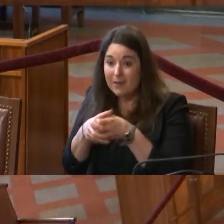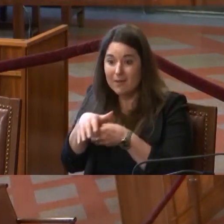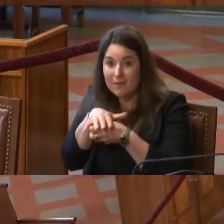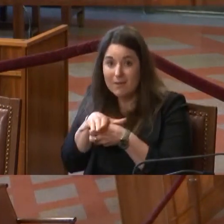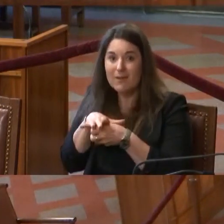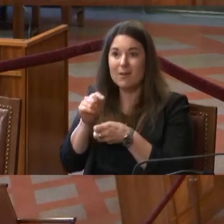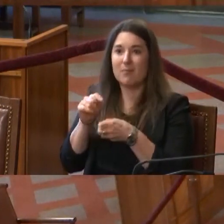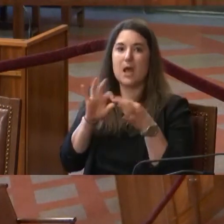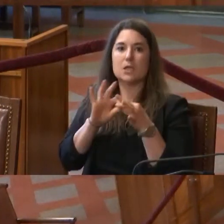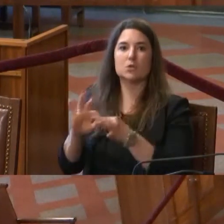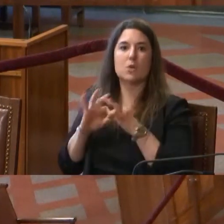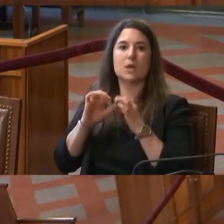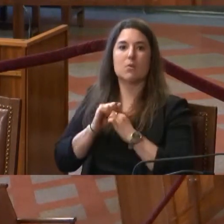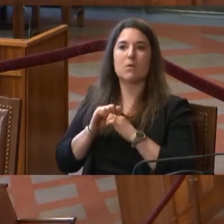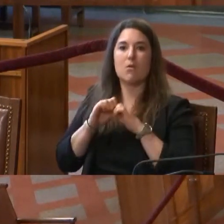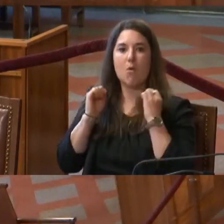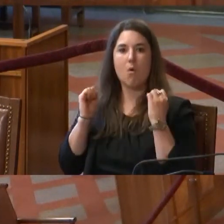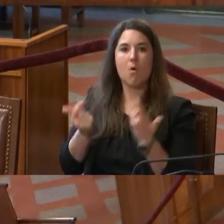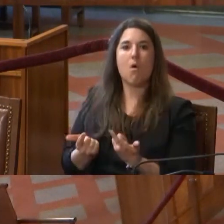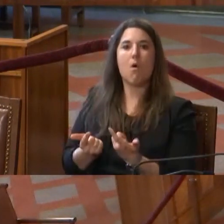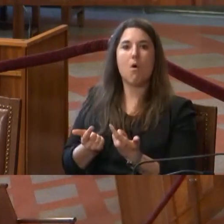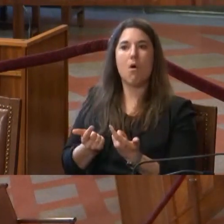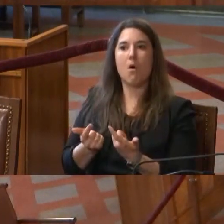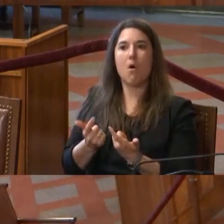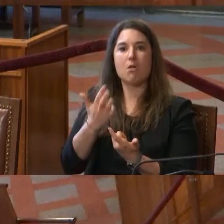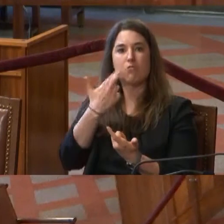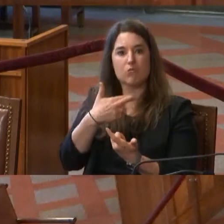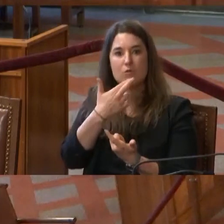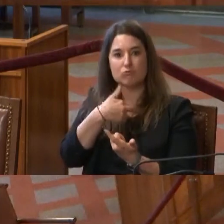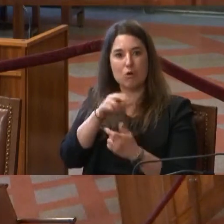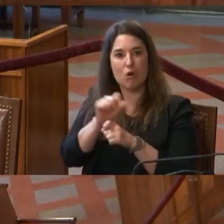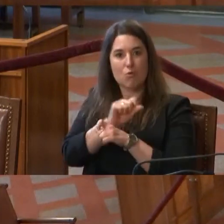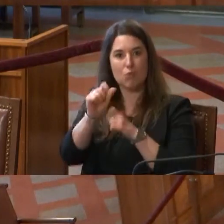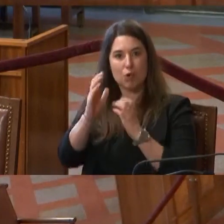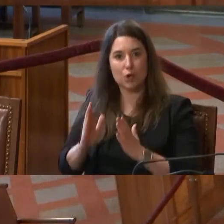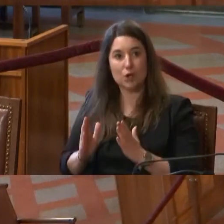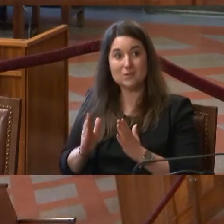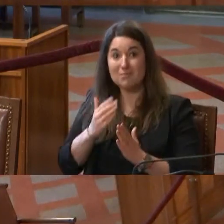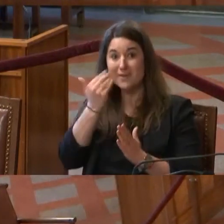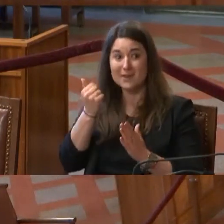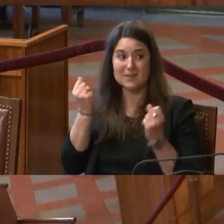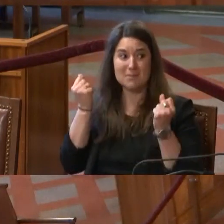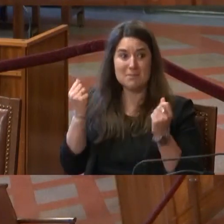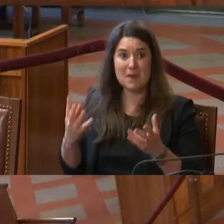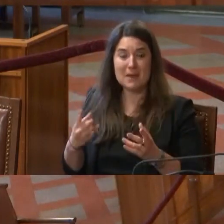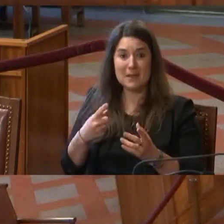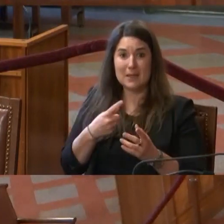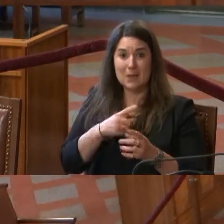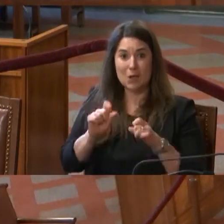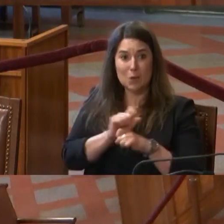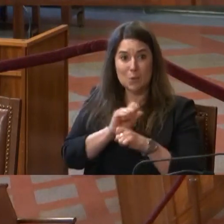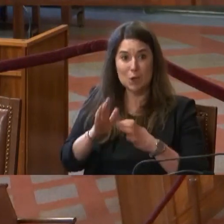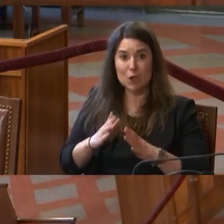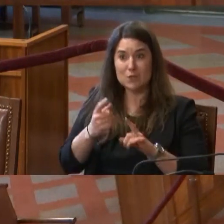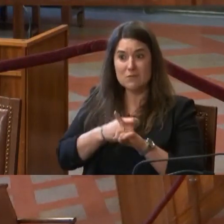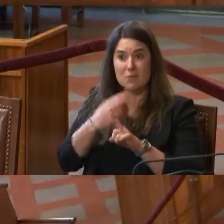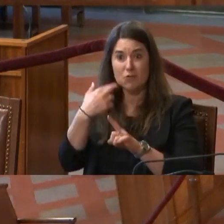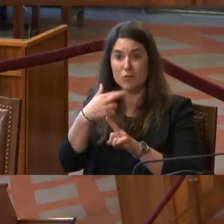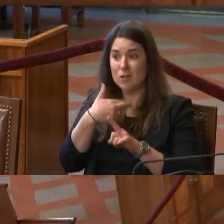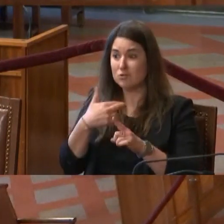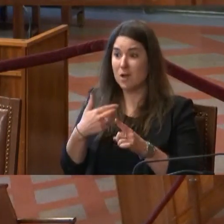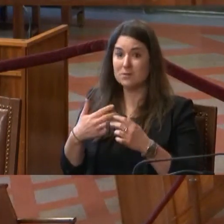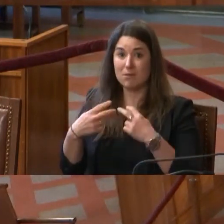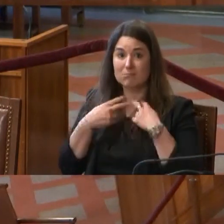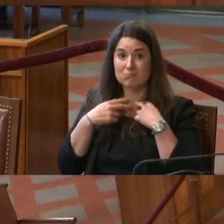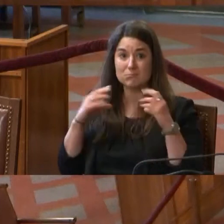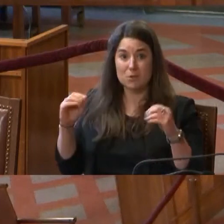it's coordinating with all restaurant workers, because so many workers from restaurants are out of